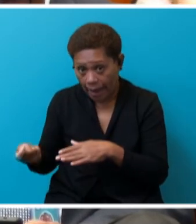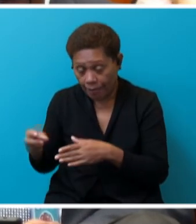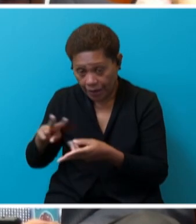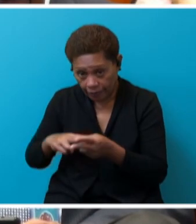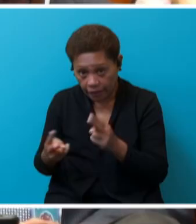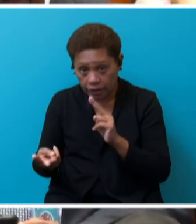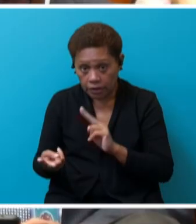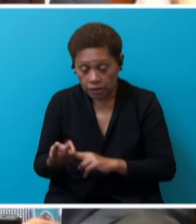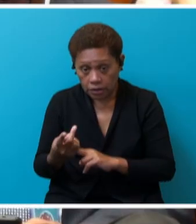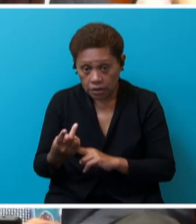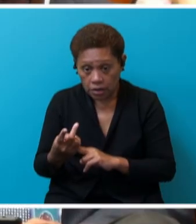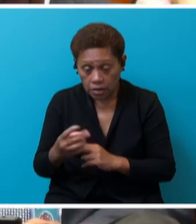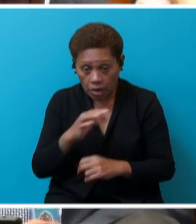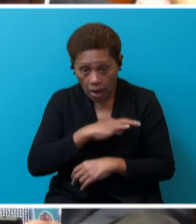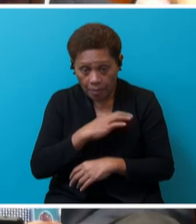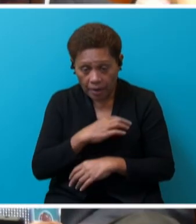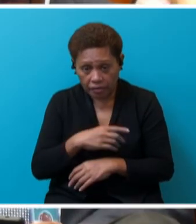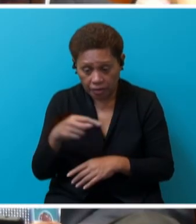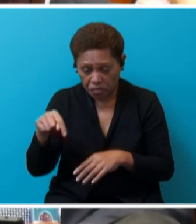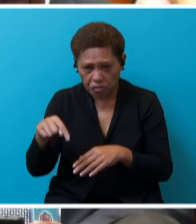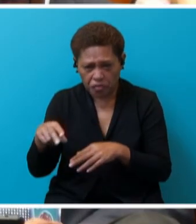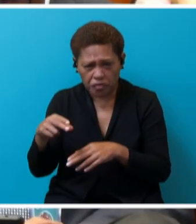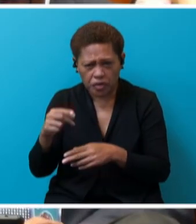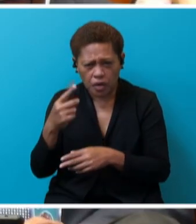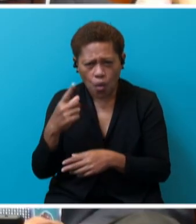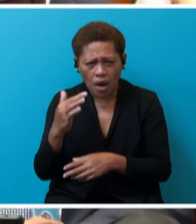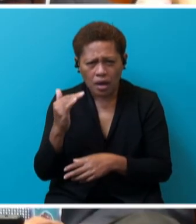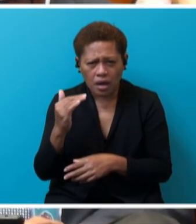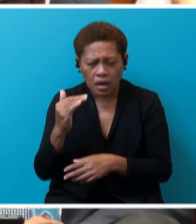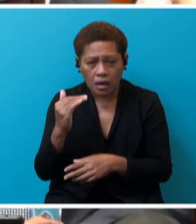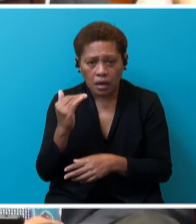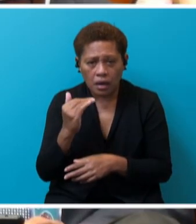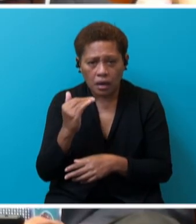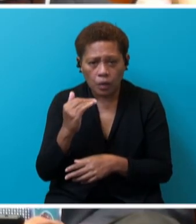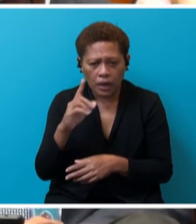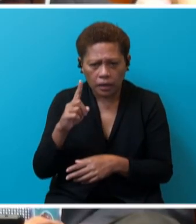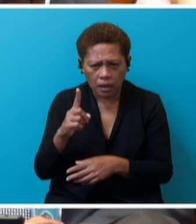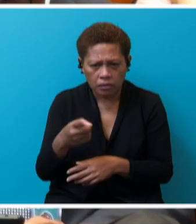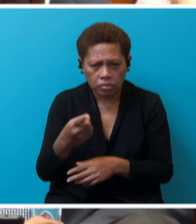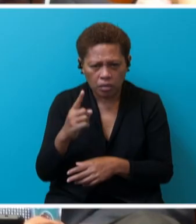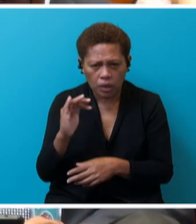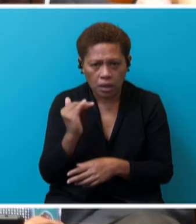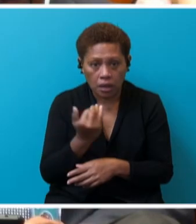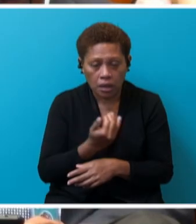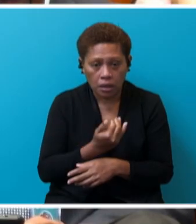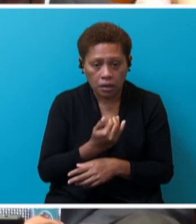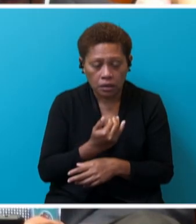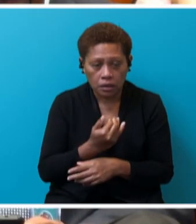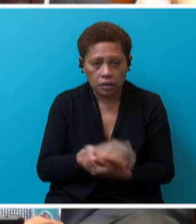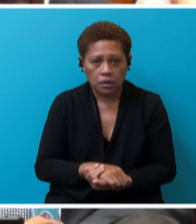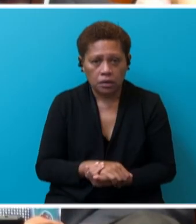1,100 Fijians and allowing for future expansion. In Singatok, approximately 300 residents from Malo and Naindiri villages